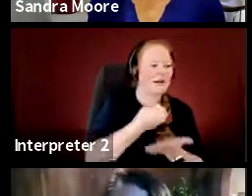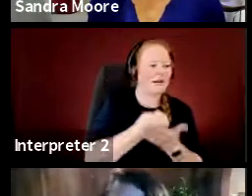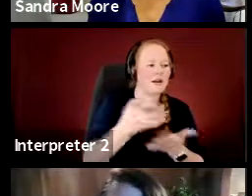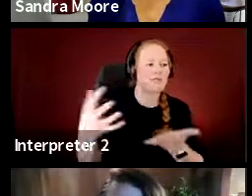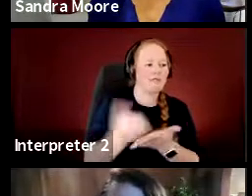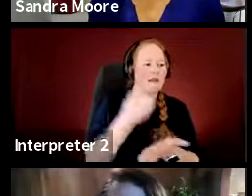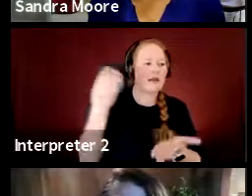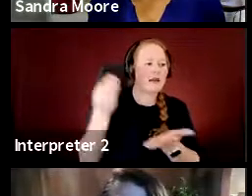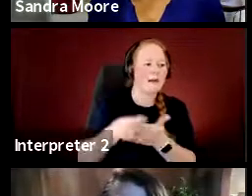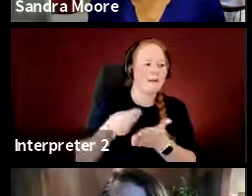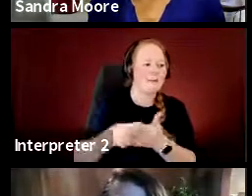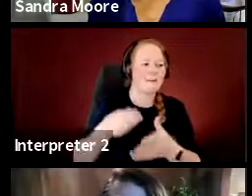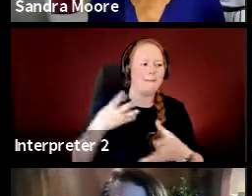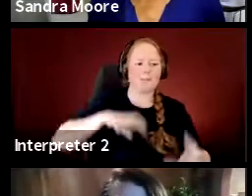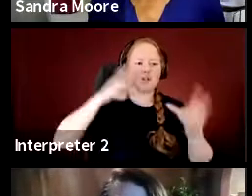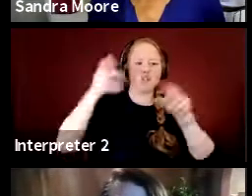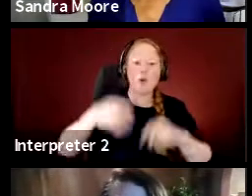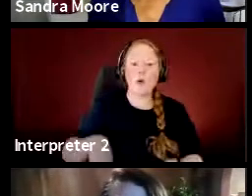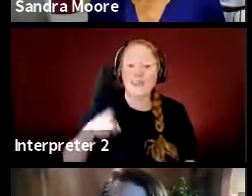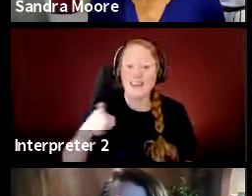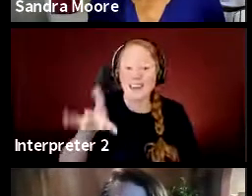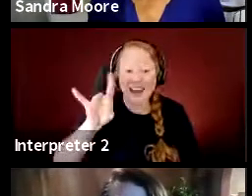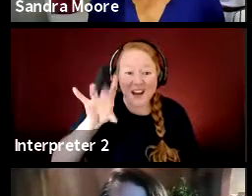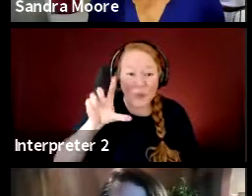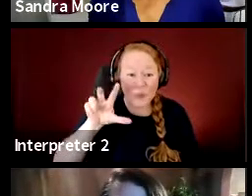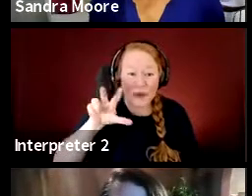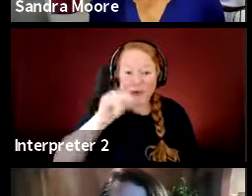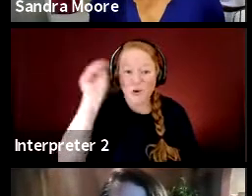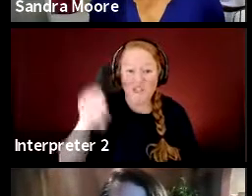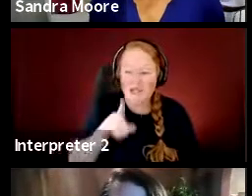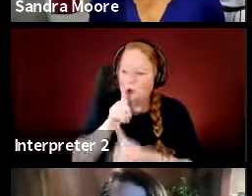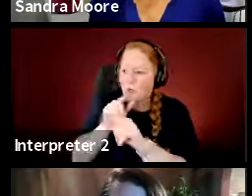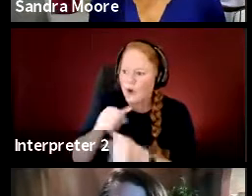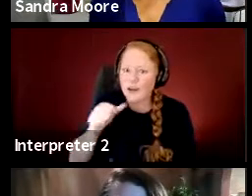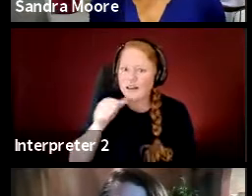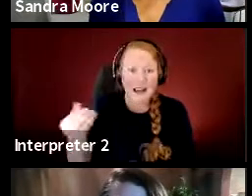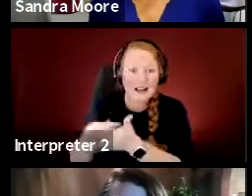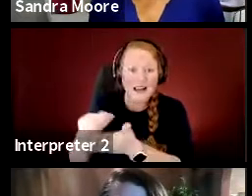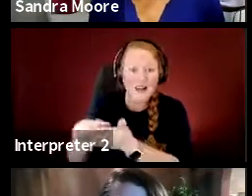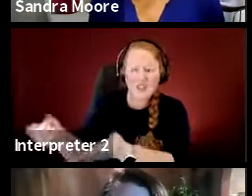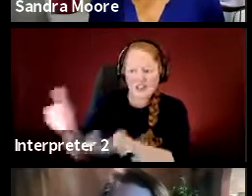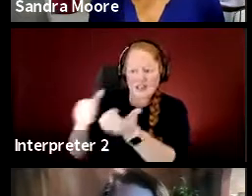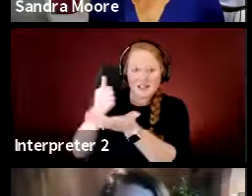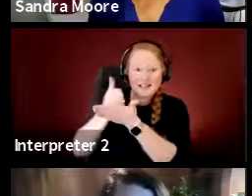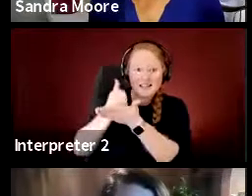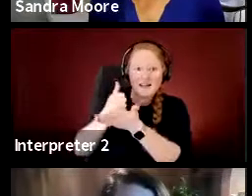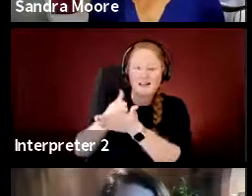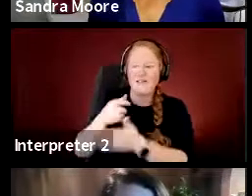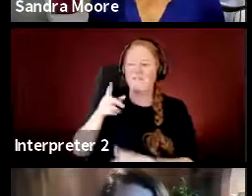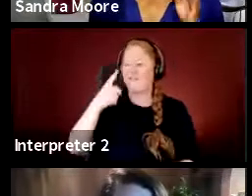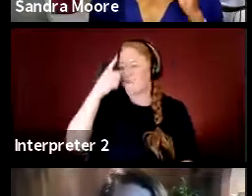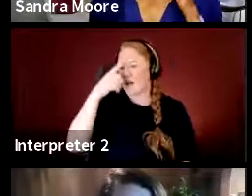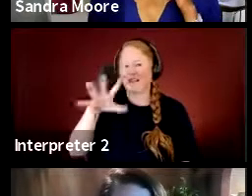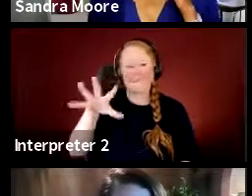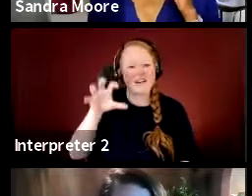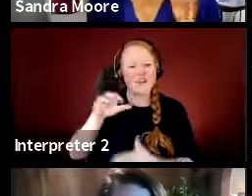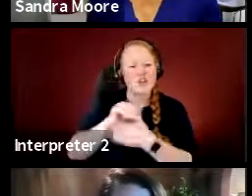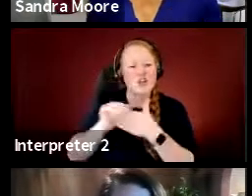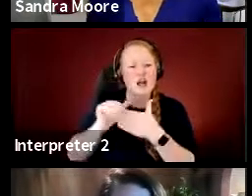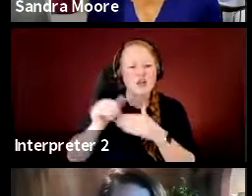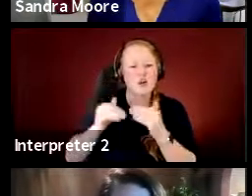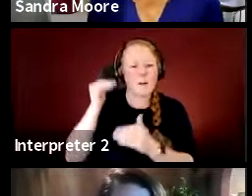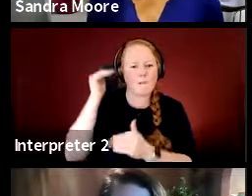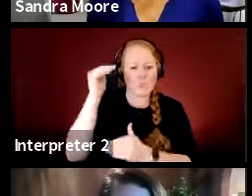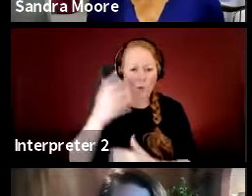for rent, utilities, and food, and 83% reported not receiving cash assistance valued of $500 or more this